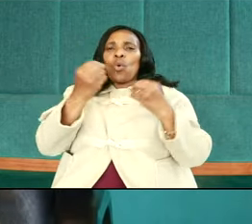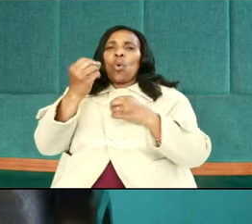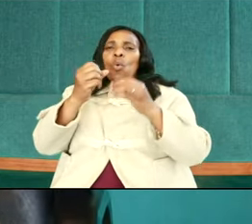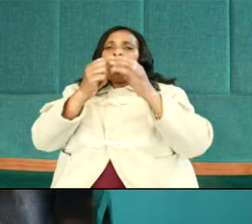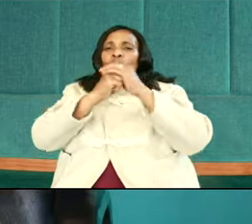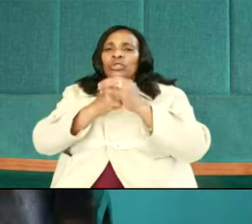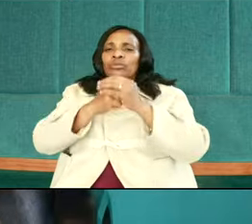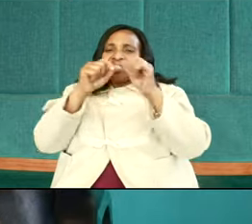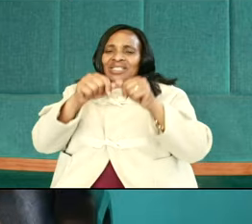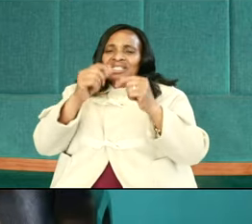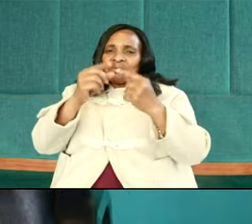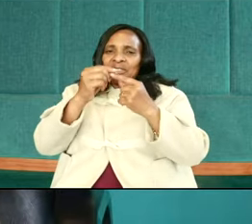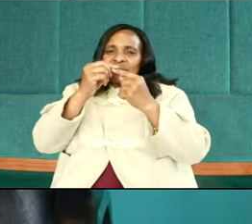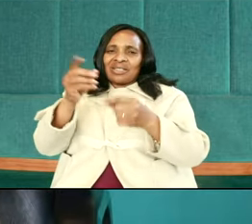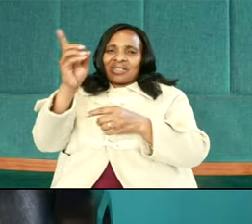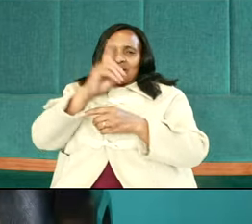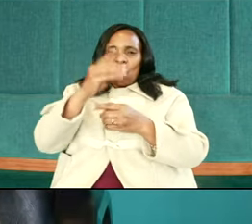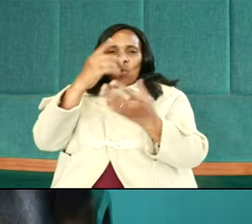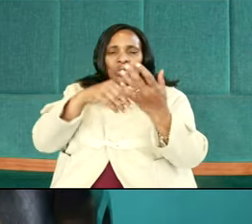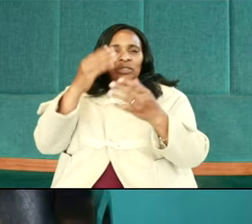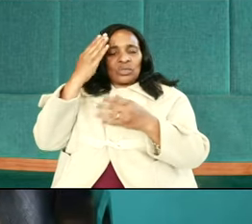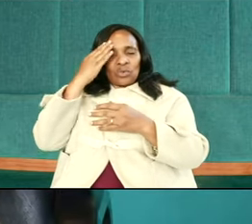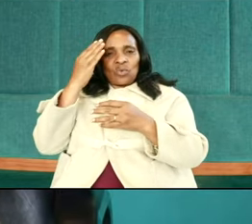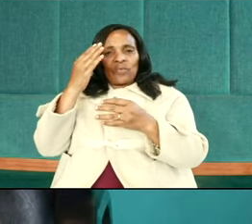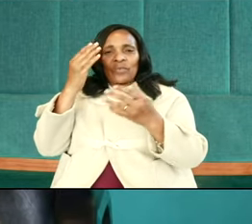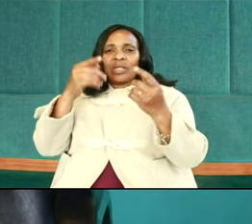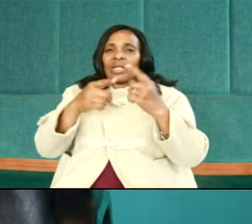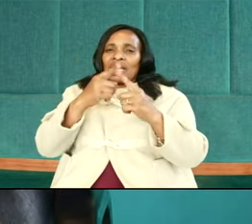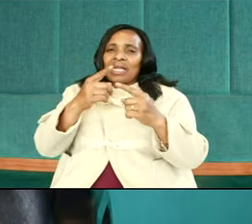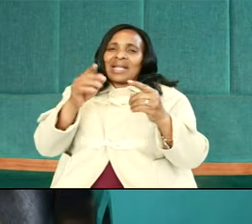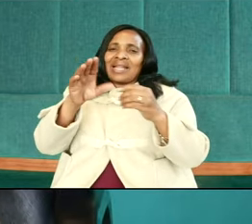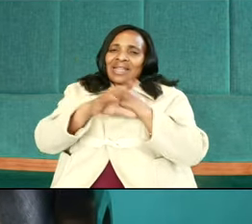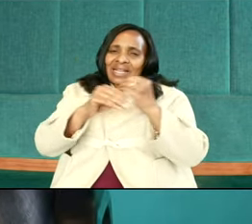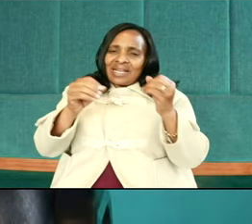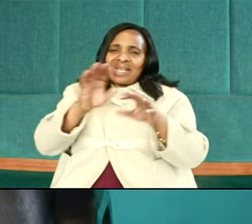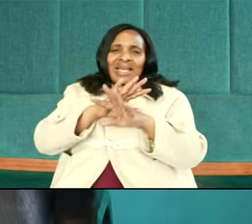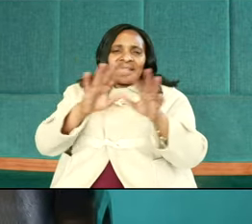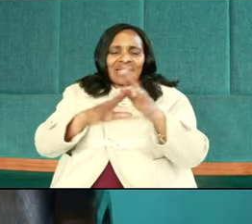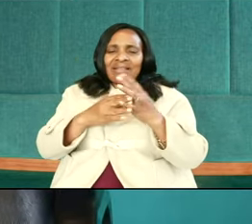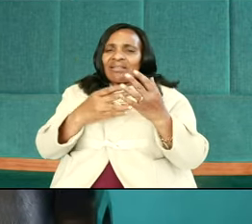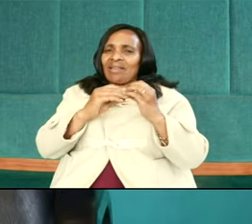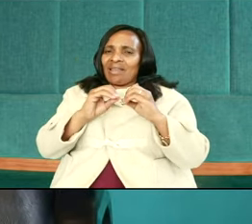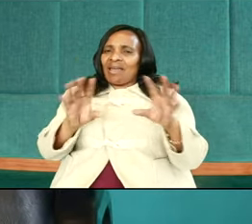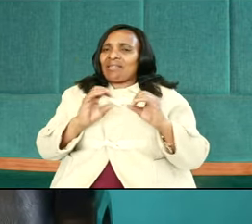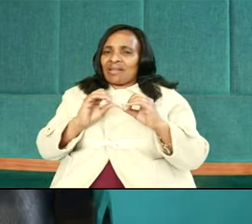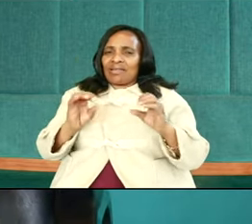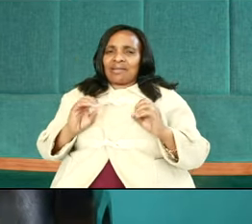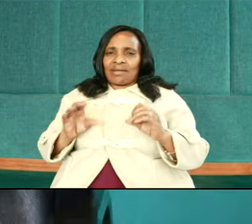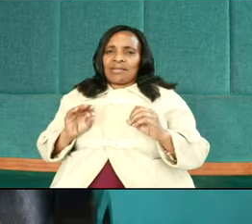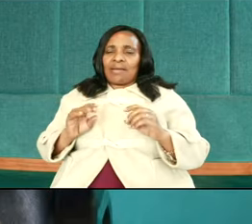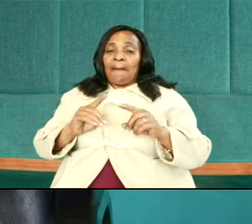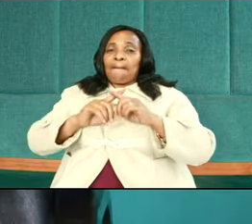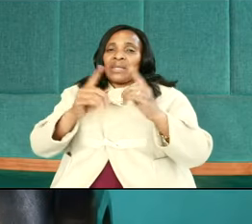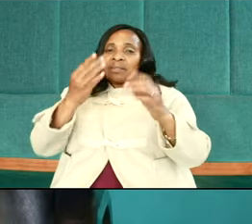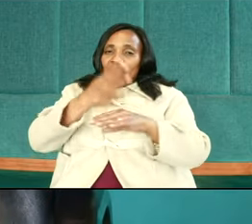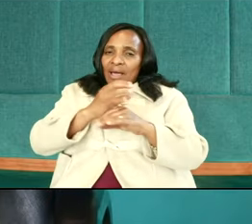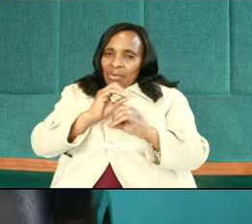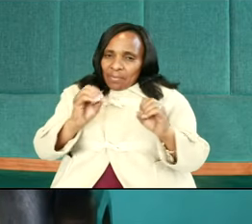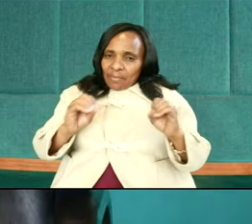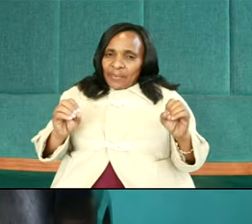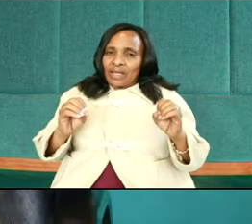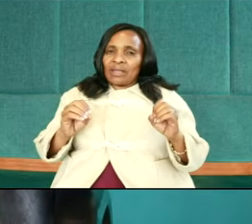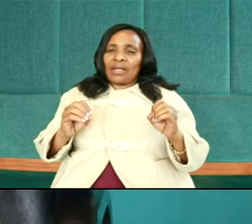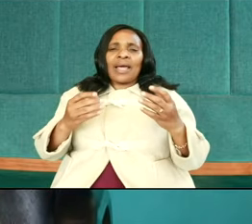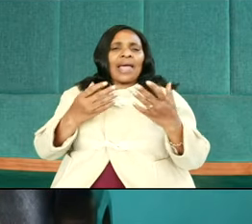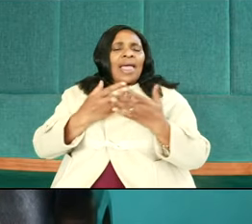this particular day, that's all they know. They don't kill, they don't steal, they don't commit adultery, they don't lie, and they